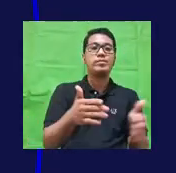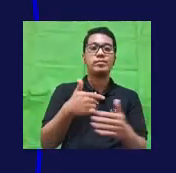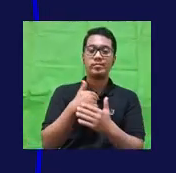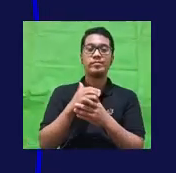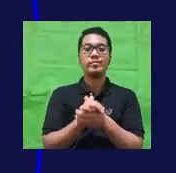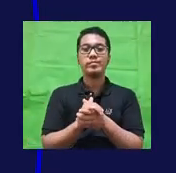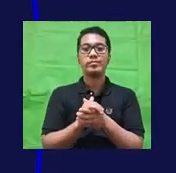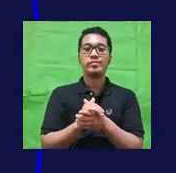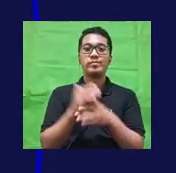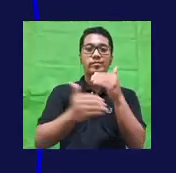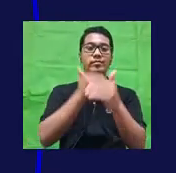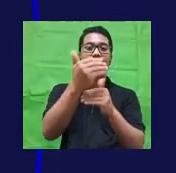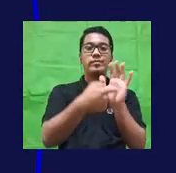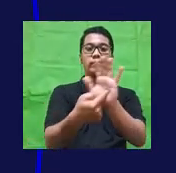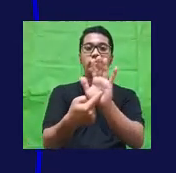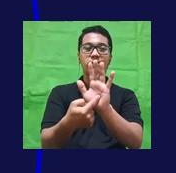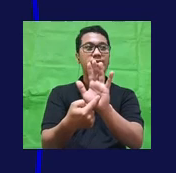also the collection of this